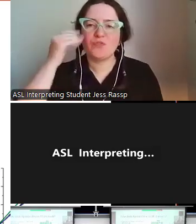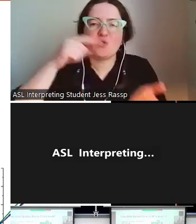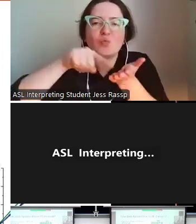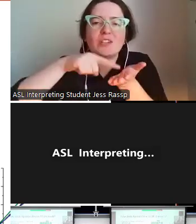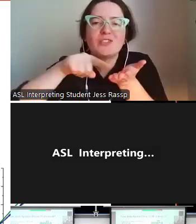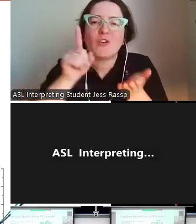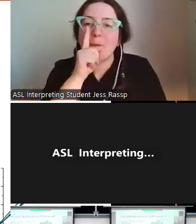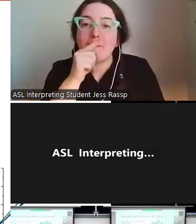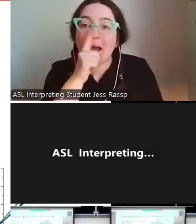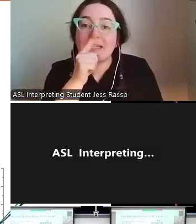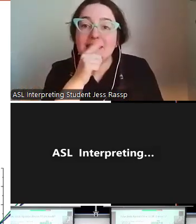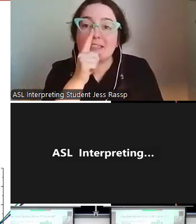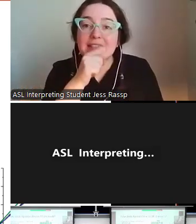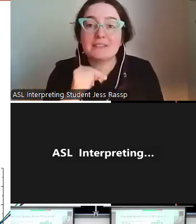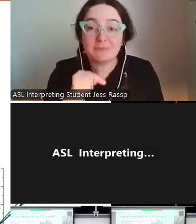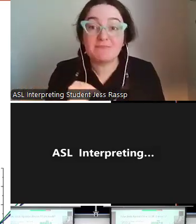a model for